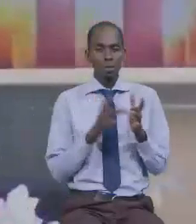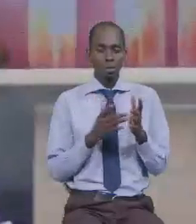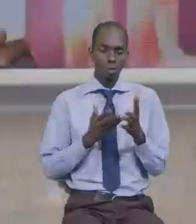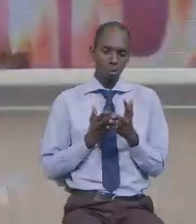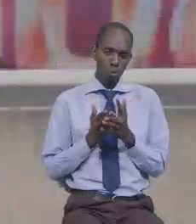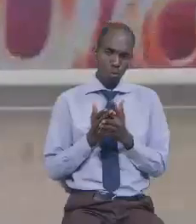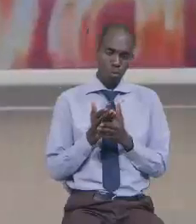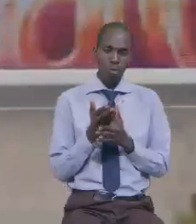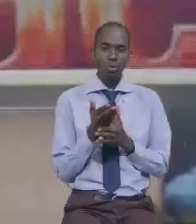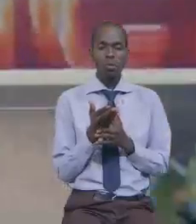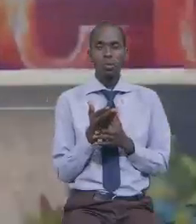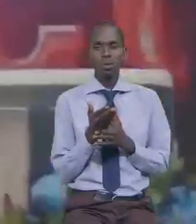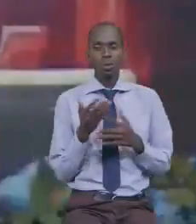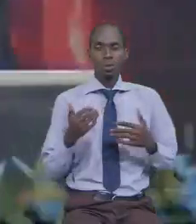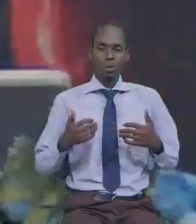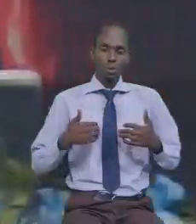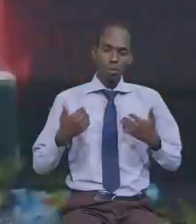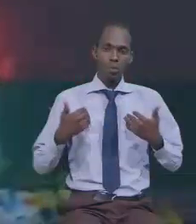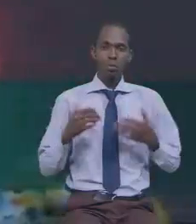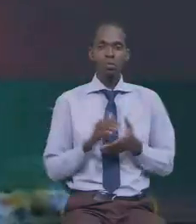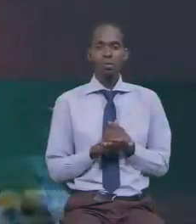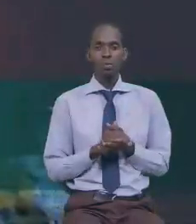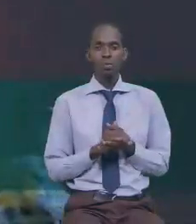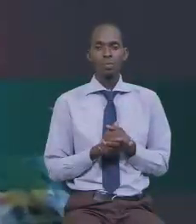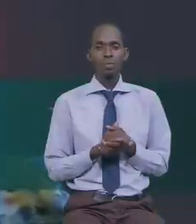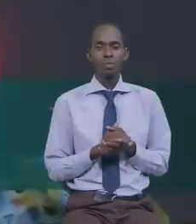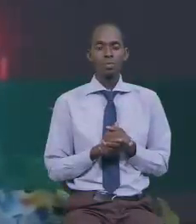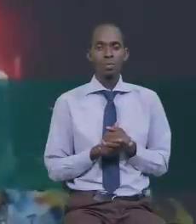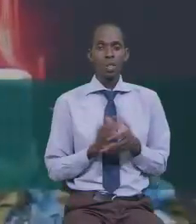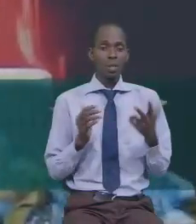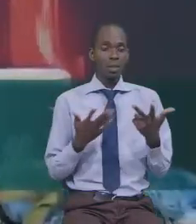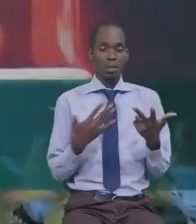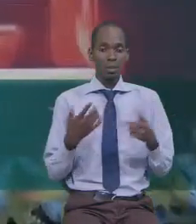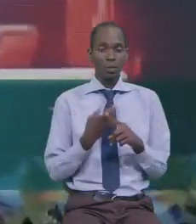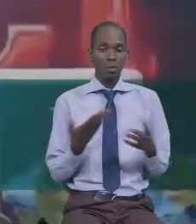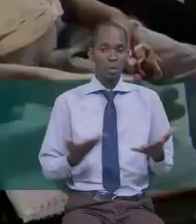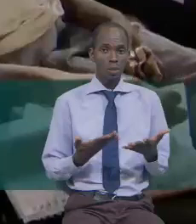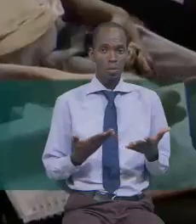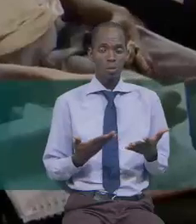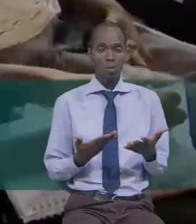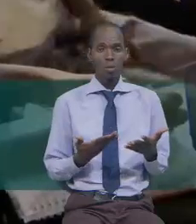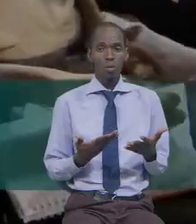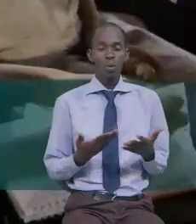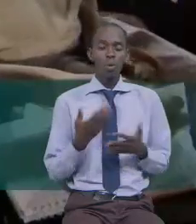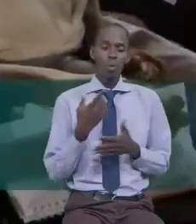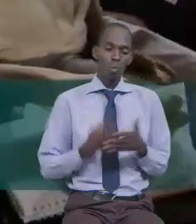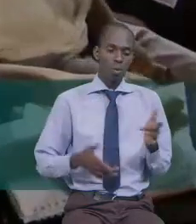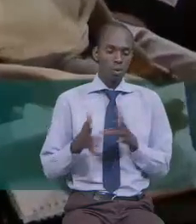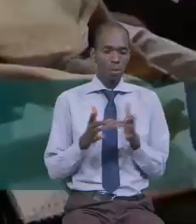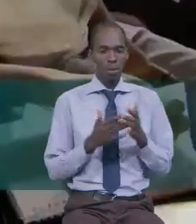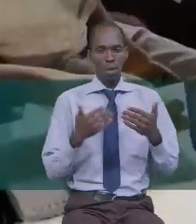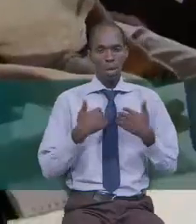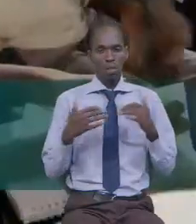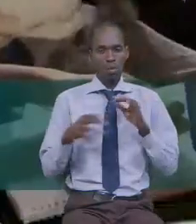three things we're looking at. Number one, what Jesus has done for you. That one